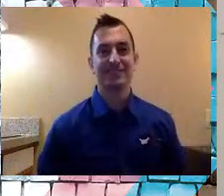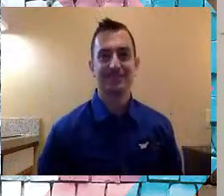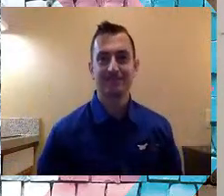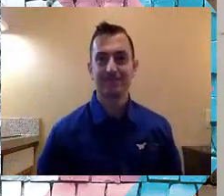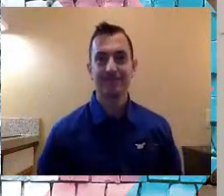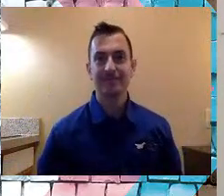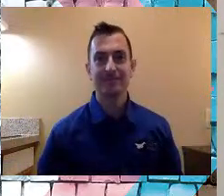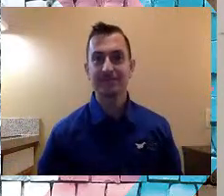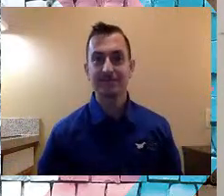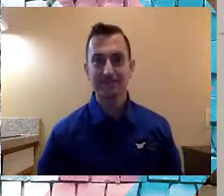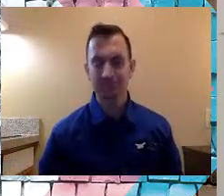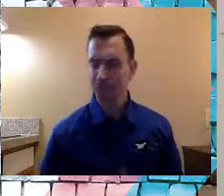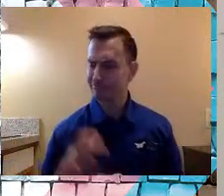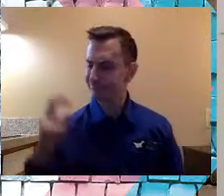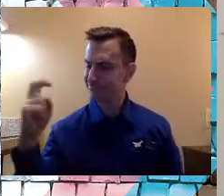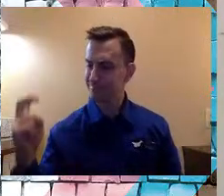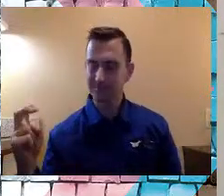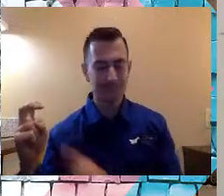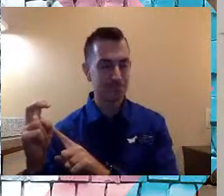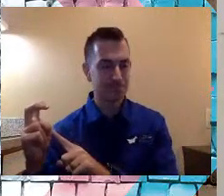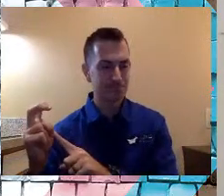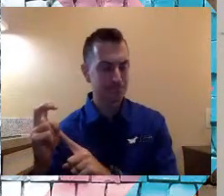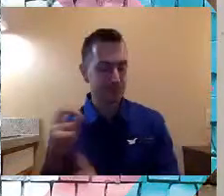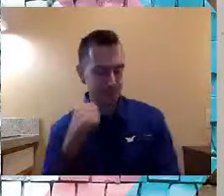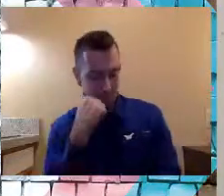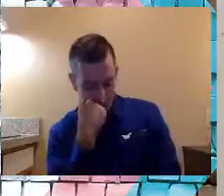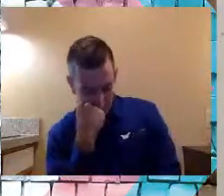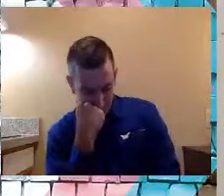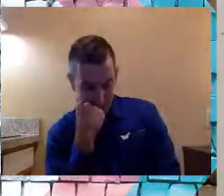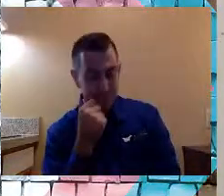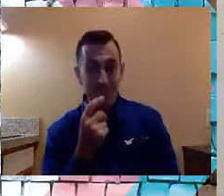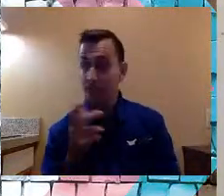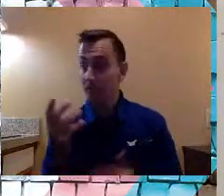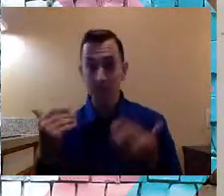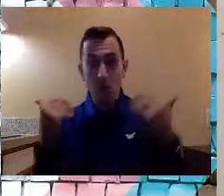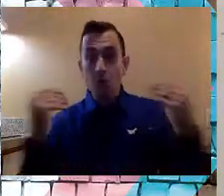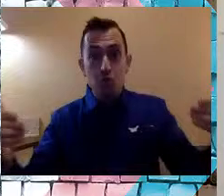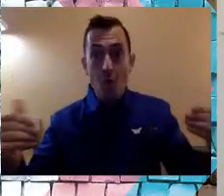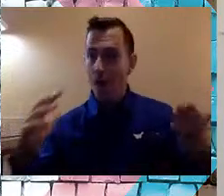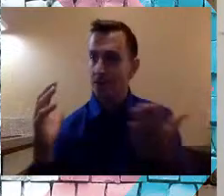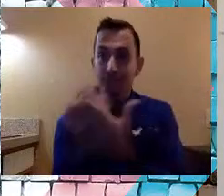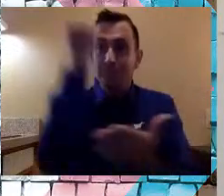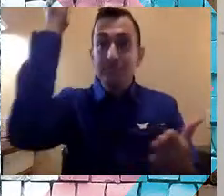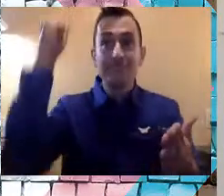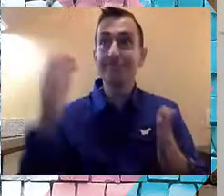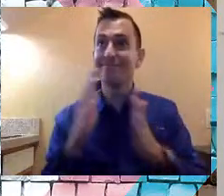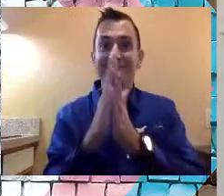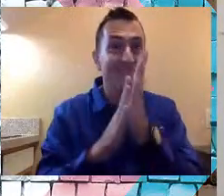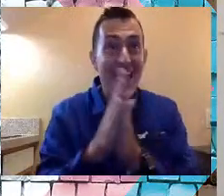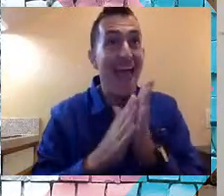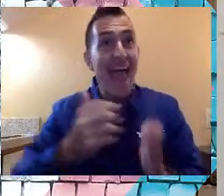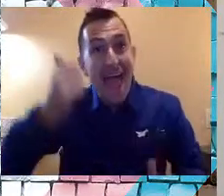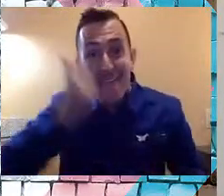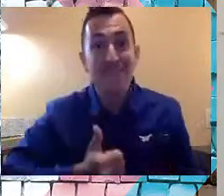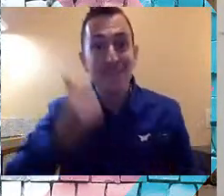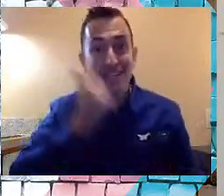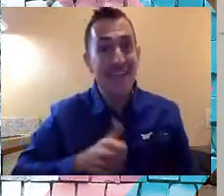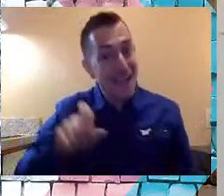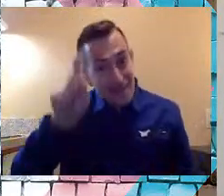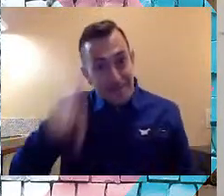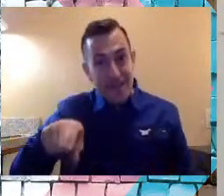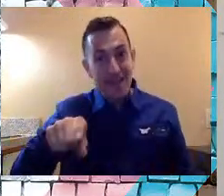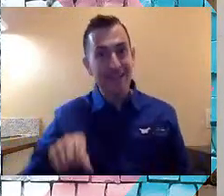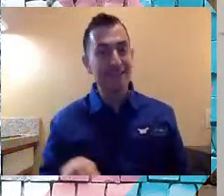Don't sit on the sidelines. Be part of the fray. Go after your passions a little each day. Find what